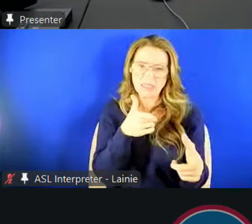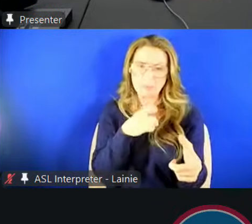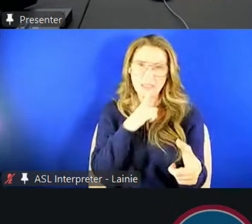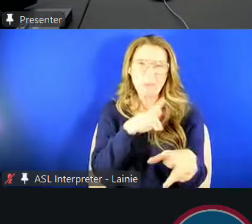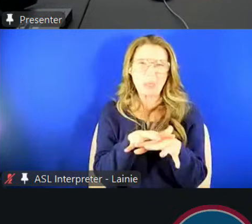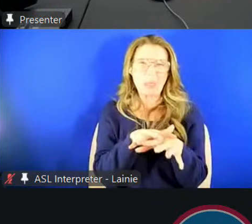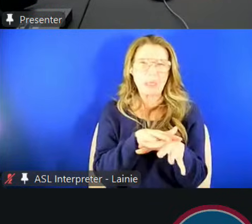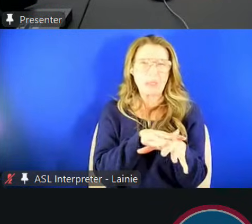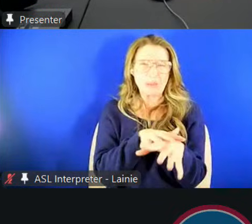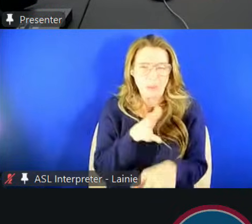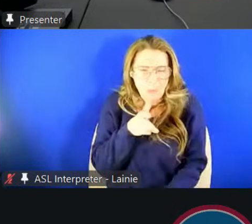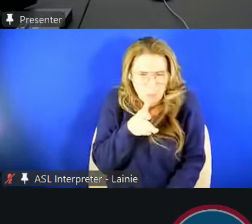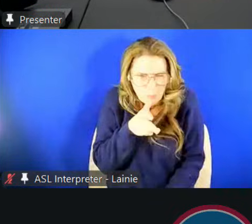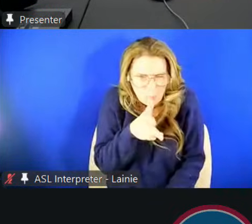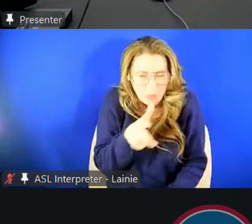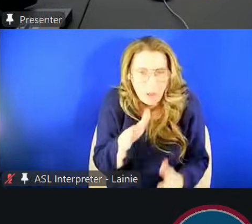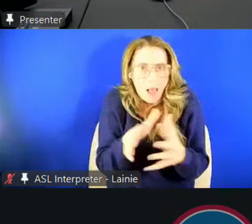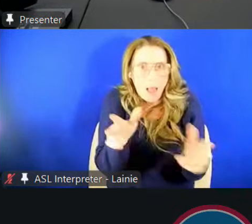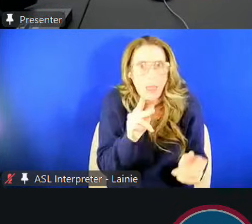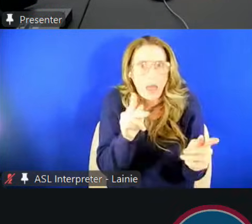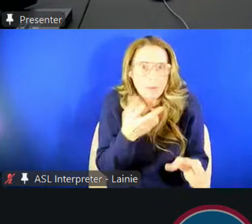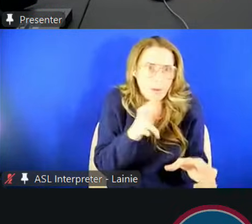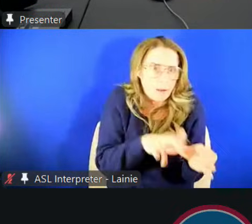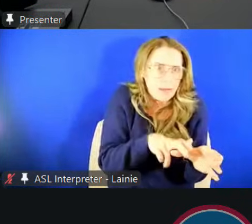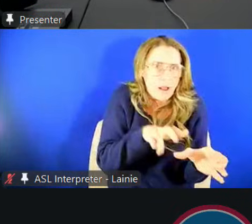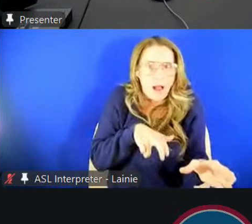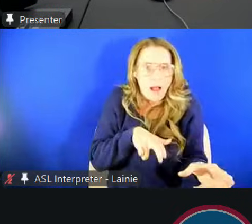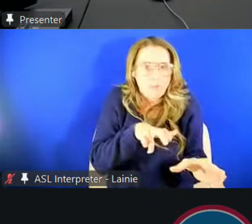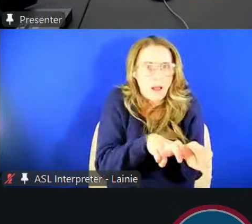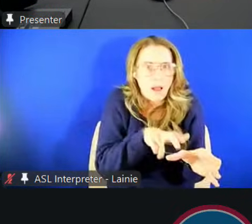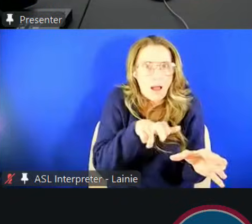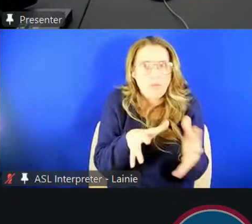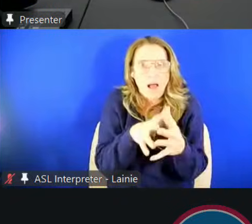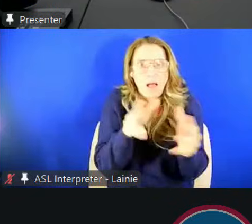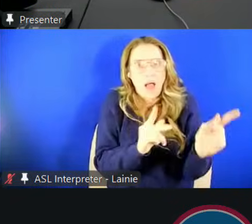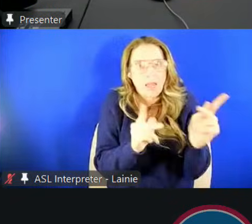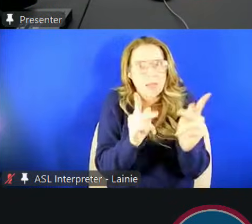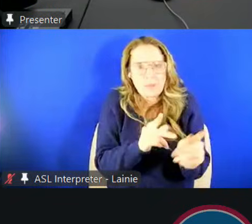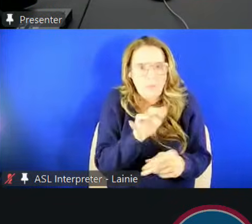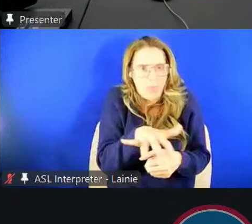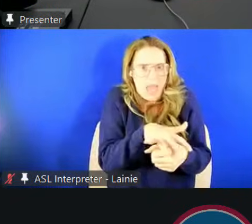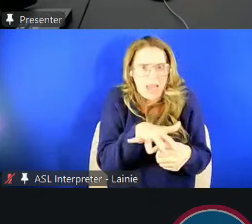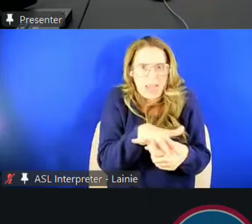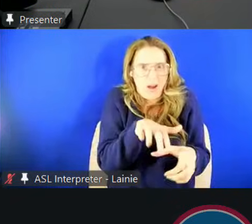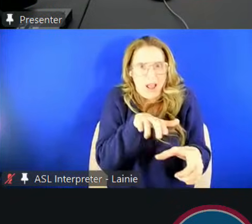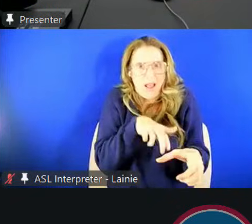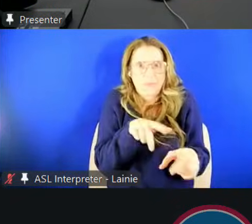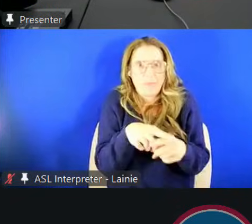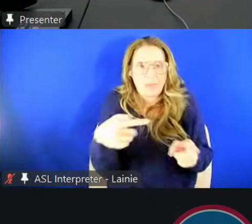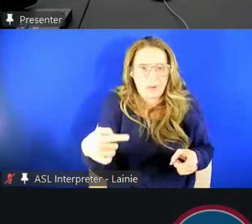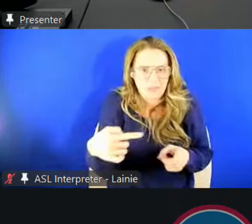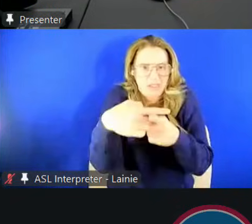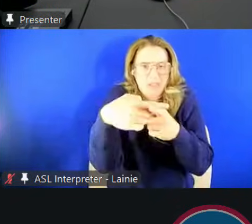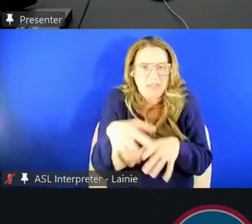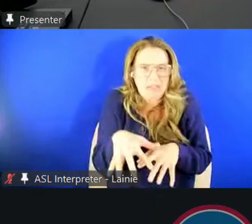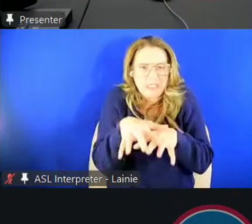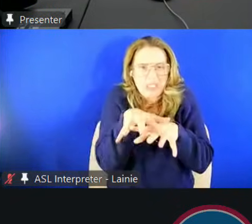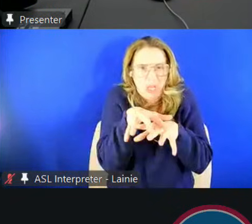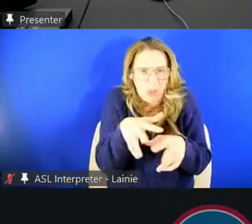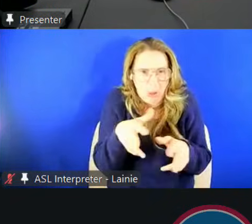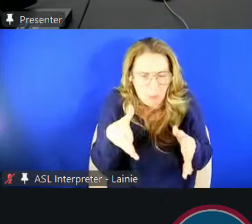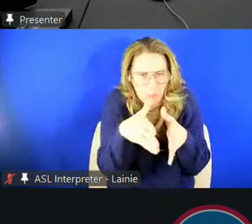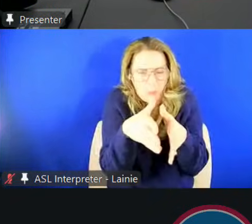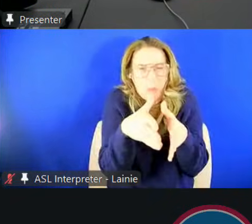a lot of people getting on and off, a lot of people riding through this area. What can we do just at these like intersections or a couple of block areas